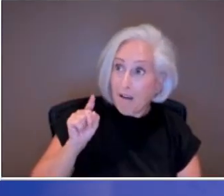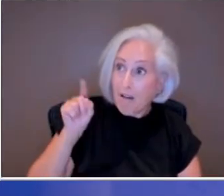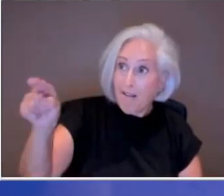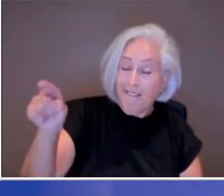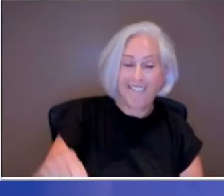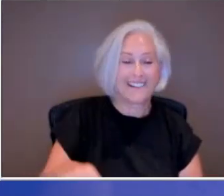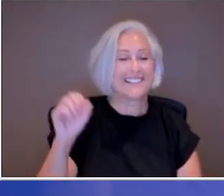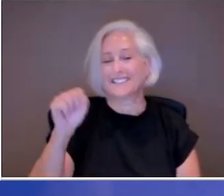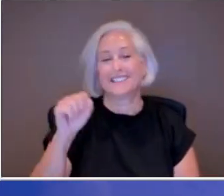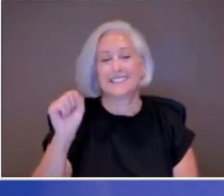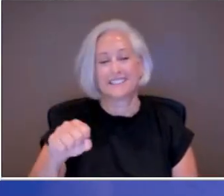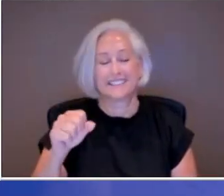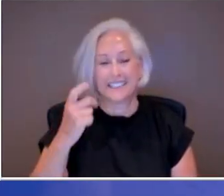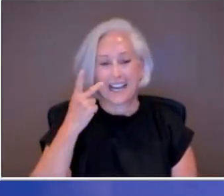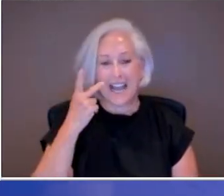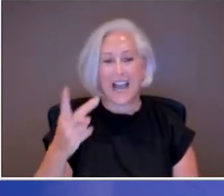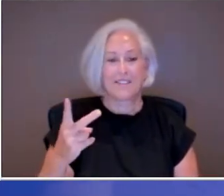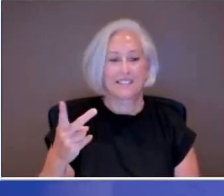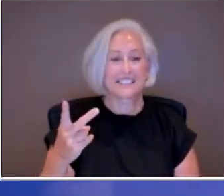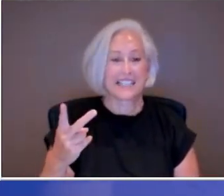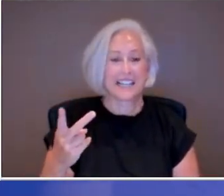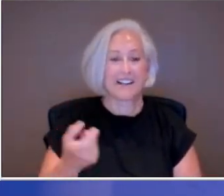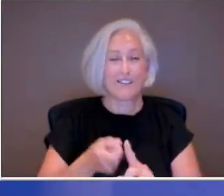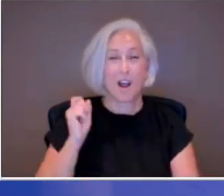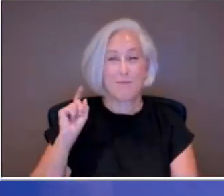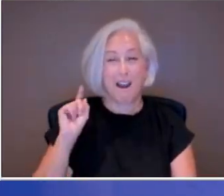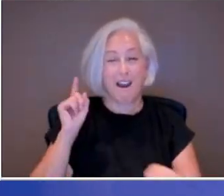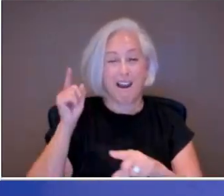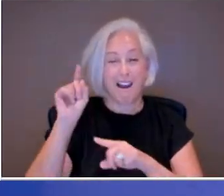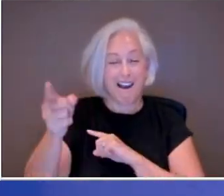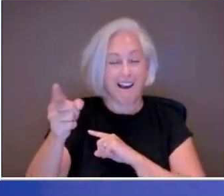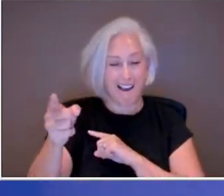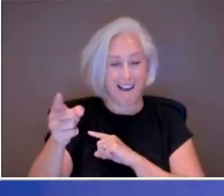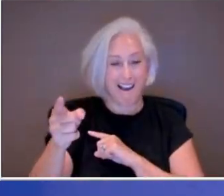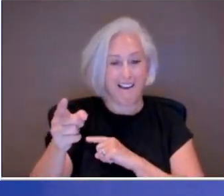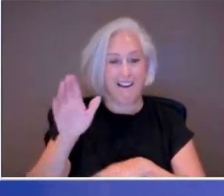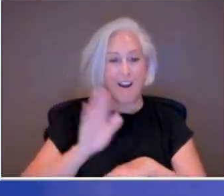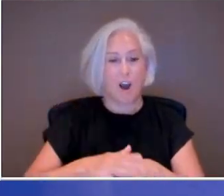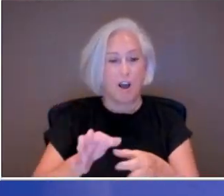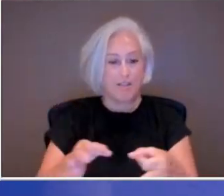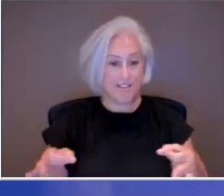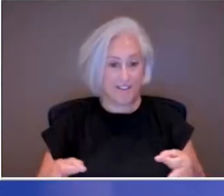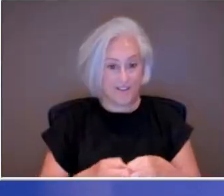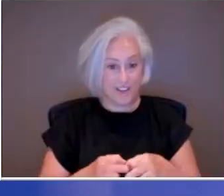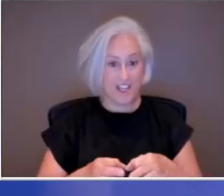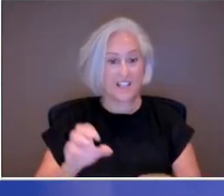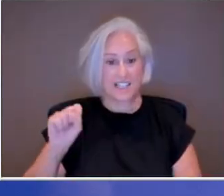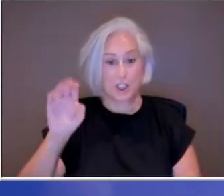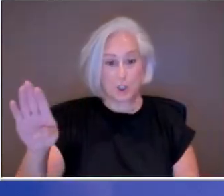her from a distance. I saw her on the field at the Super Bowl.